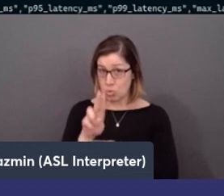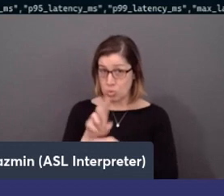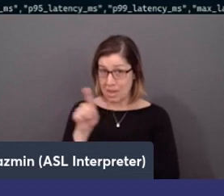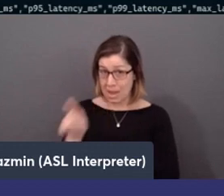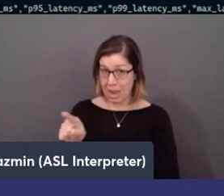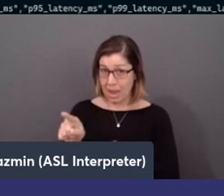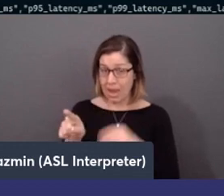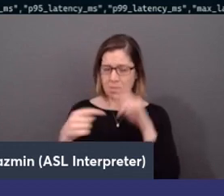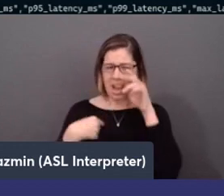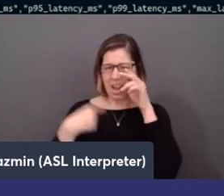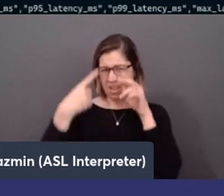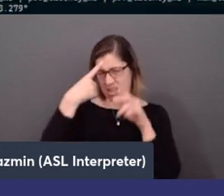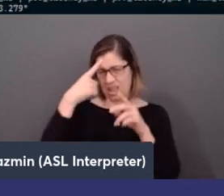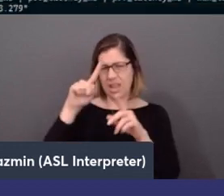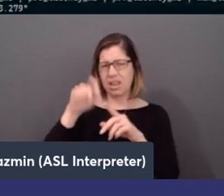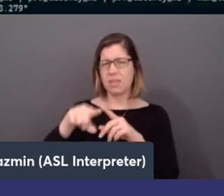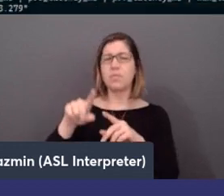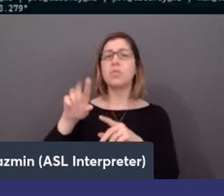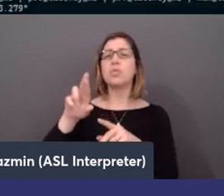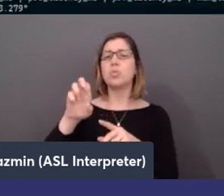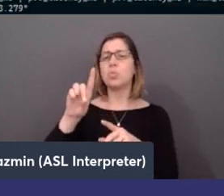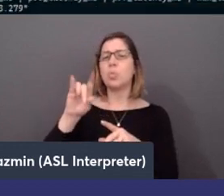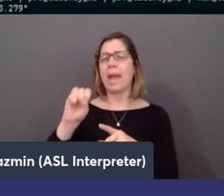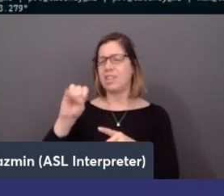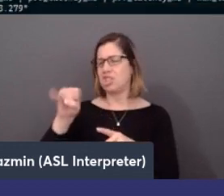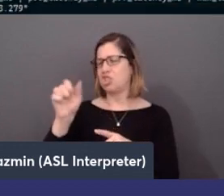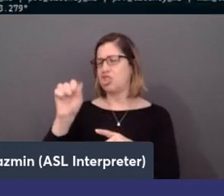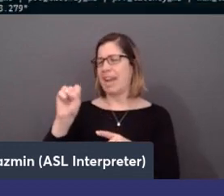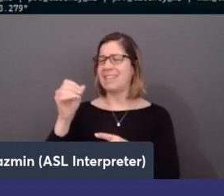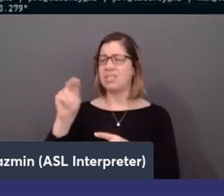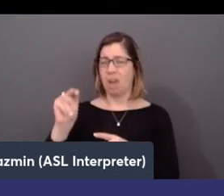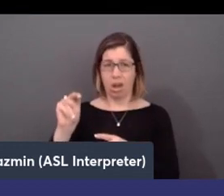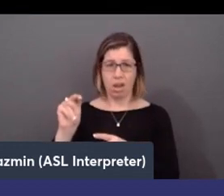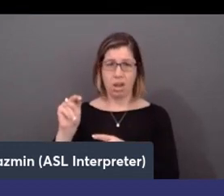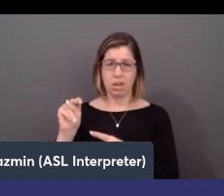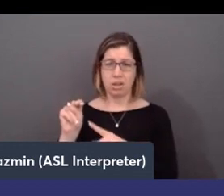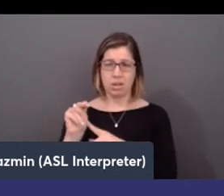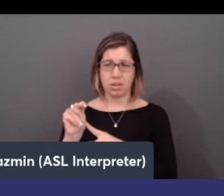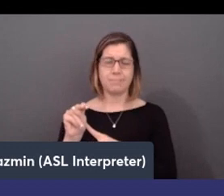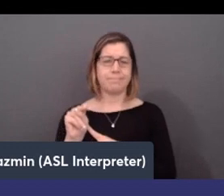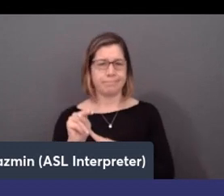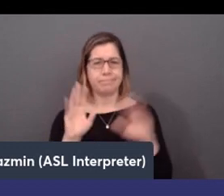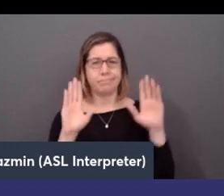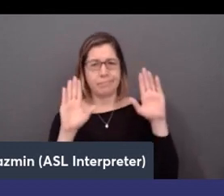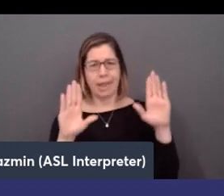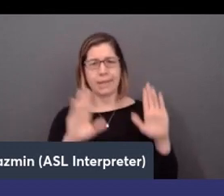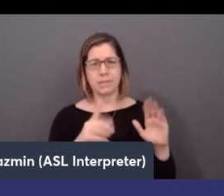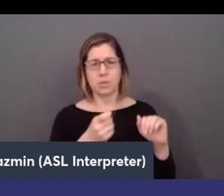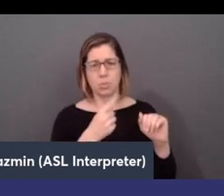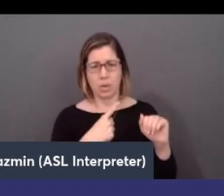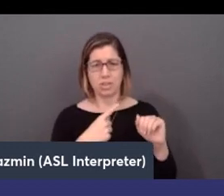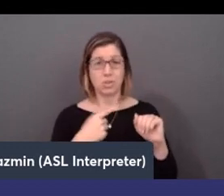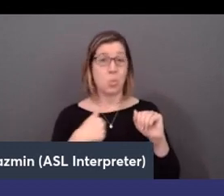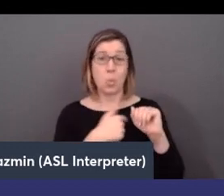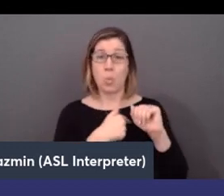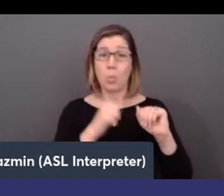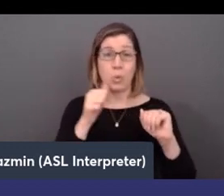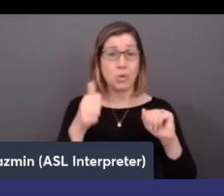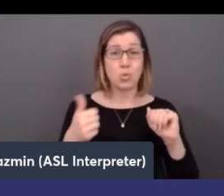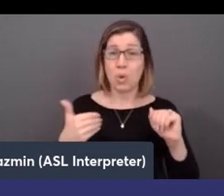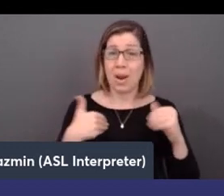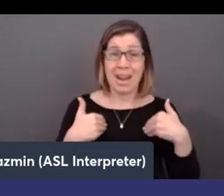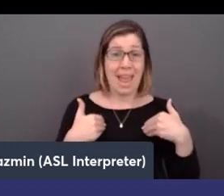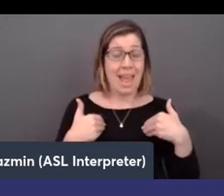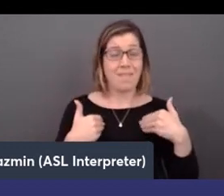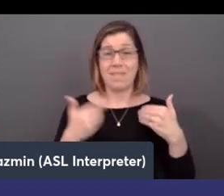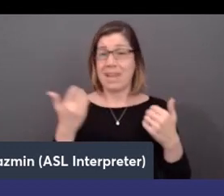question was specifically around Redis JSON. Um, Okay, excellent question, because we do not have